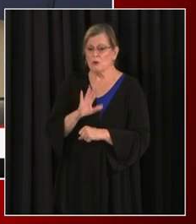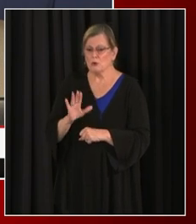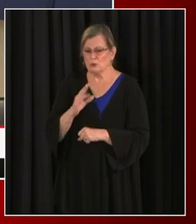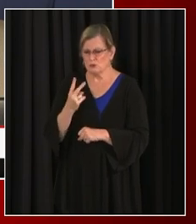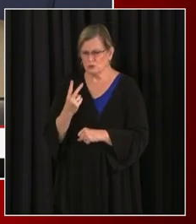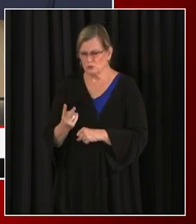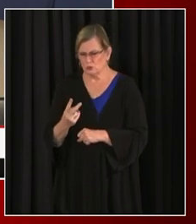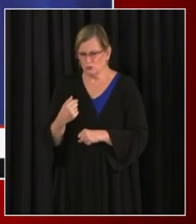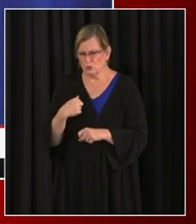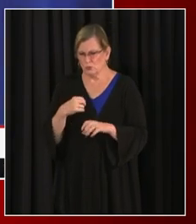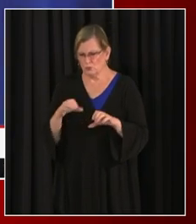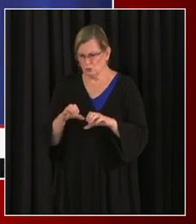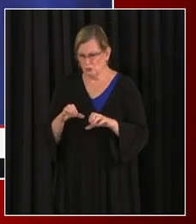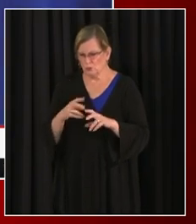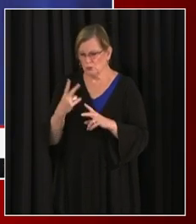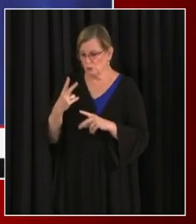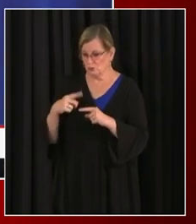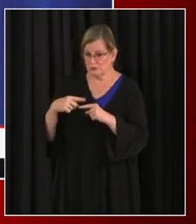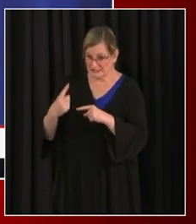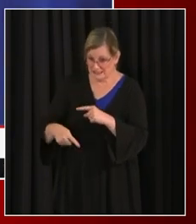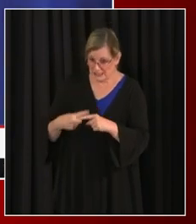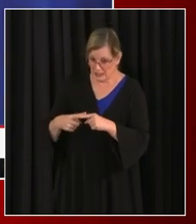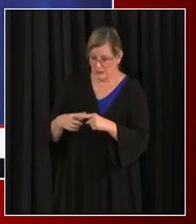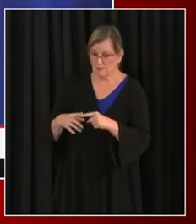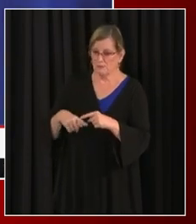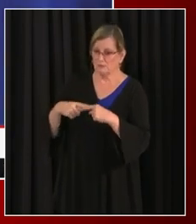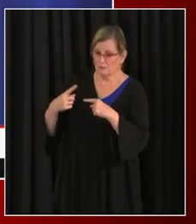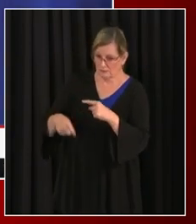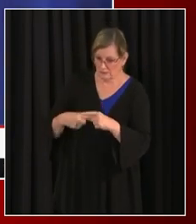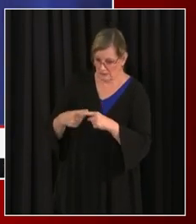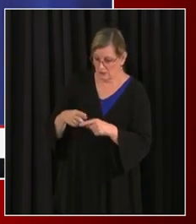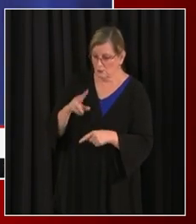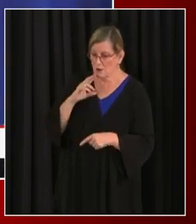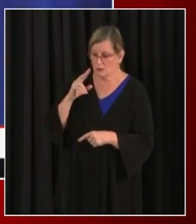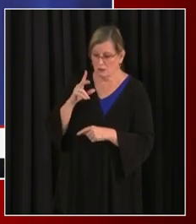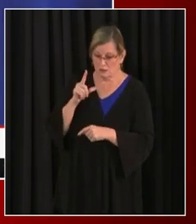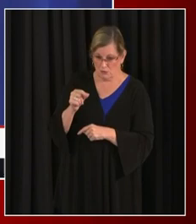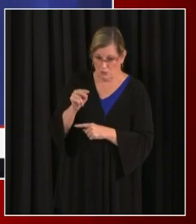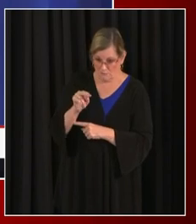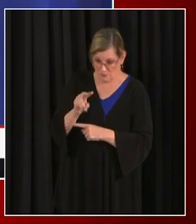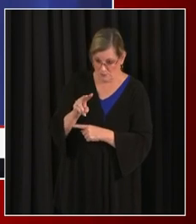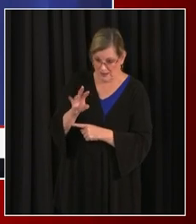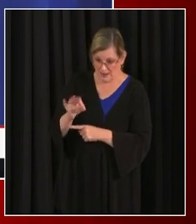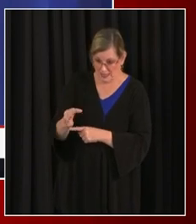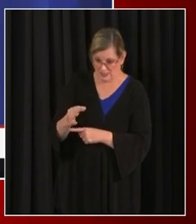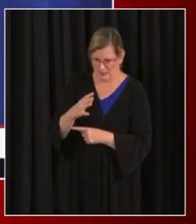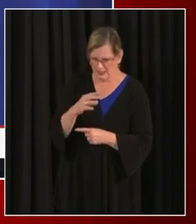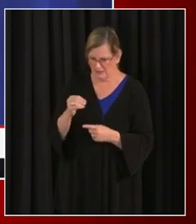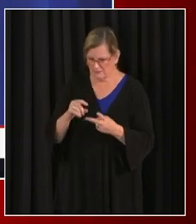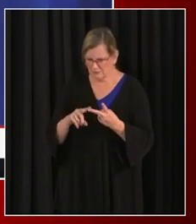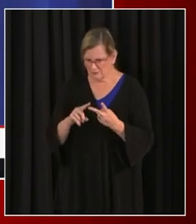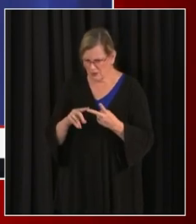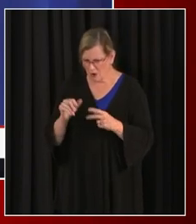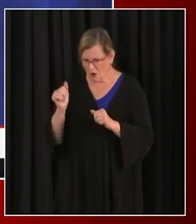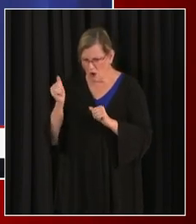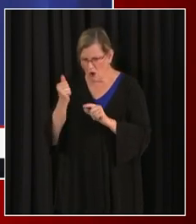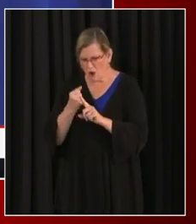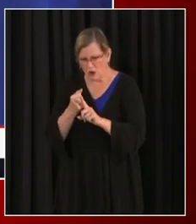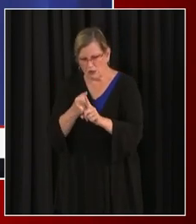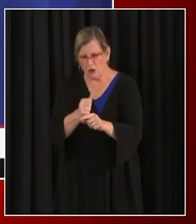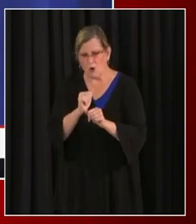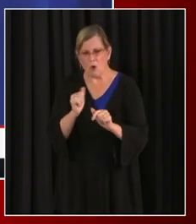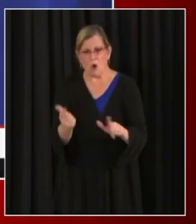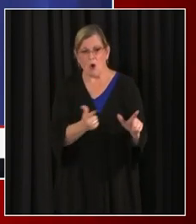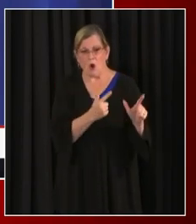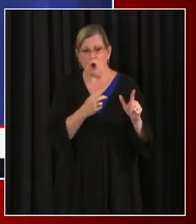do a 2-cycle, so we come through in November, starting November 9th, we'll start the schedule. We hit all of the residences